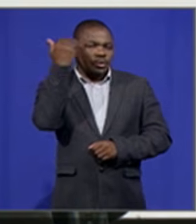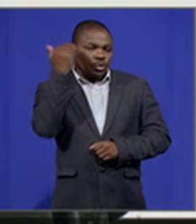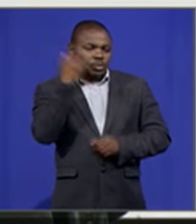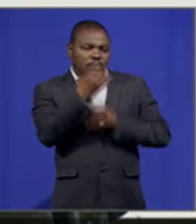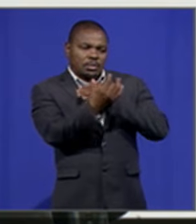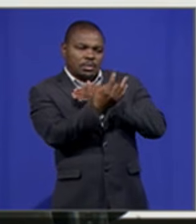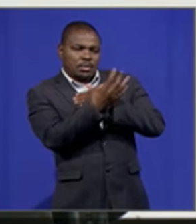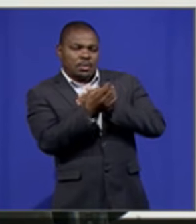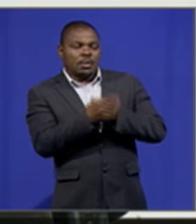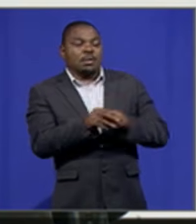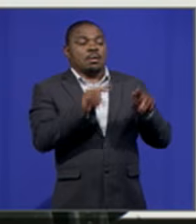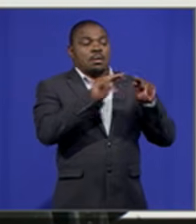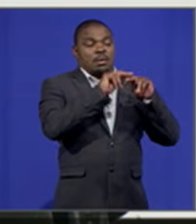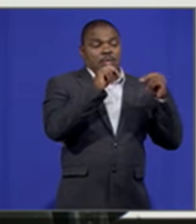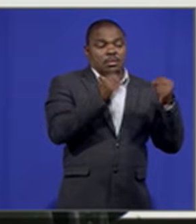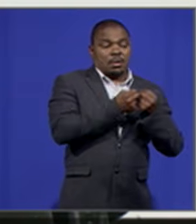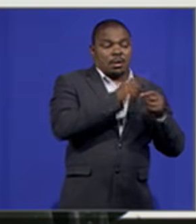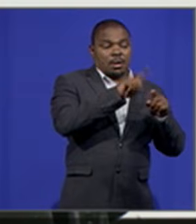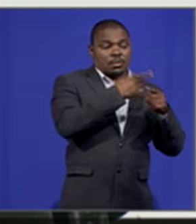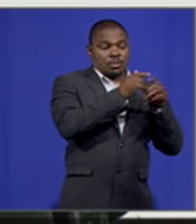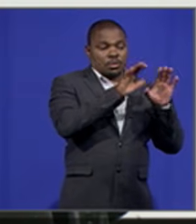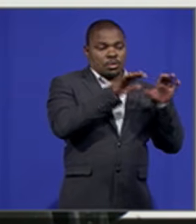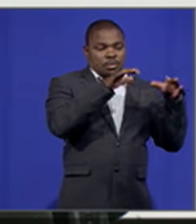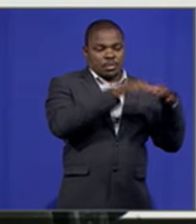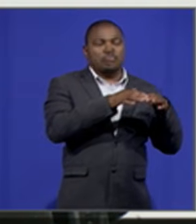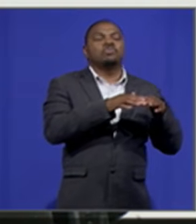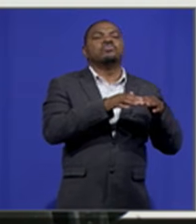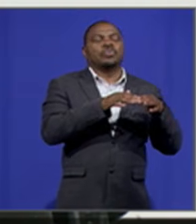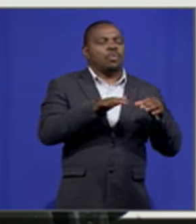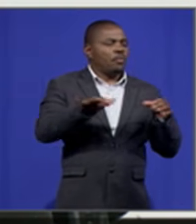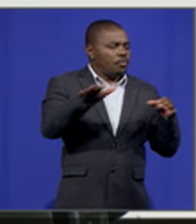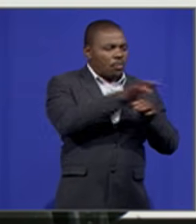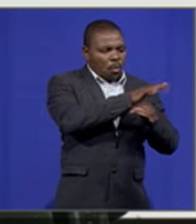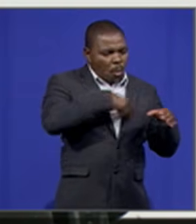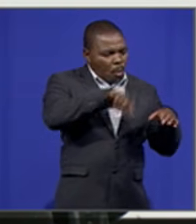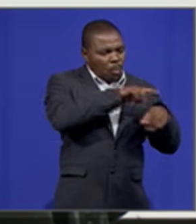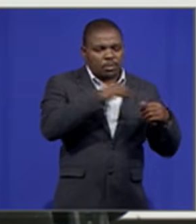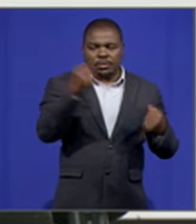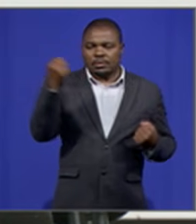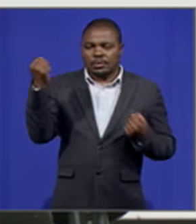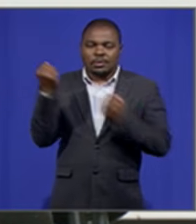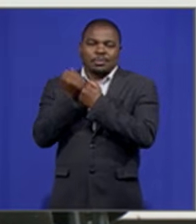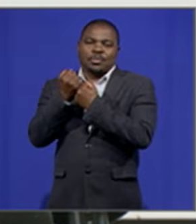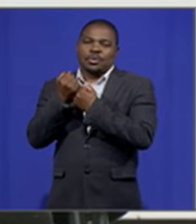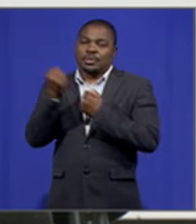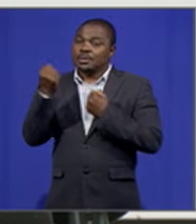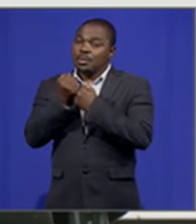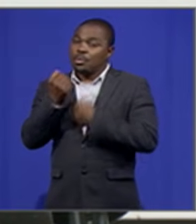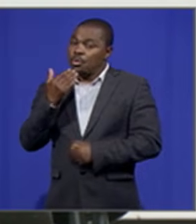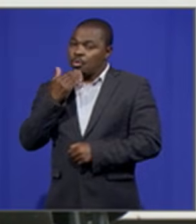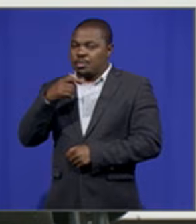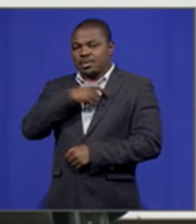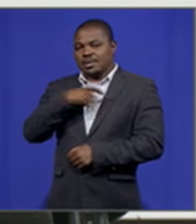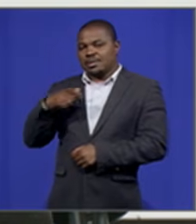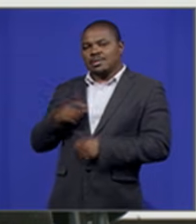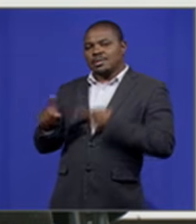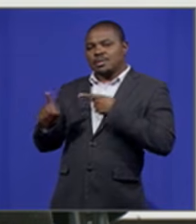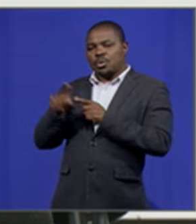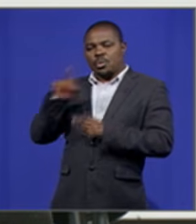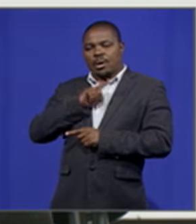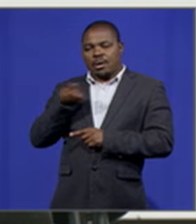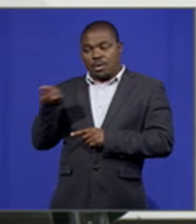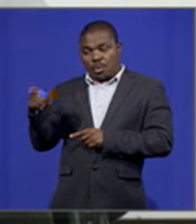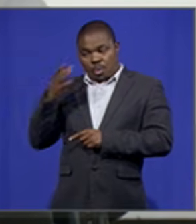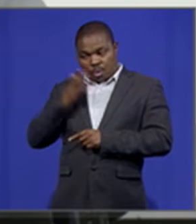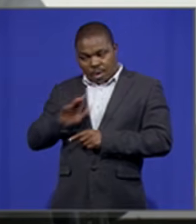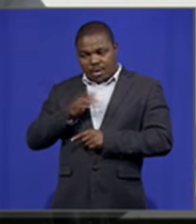Executive Committee have recorded our unanimous support for the President's decision to lodge that review